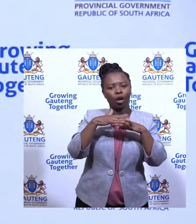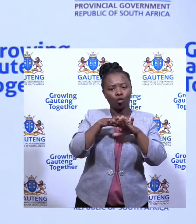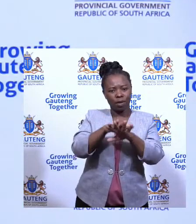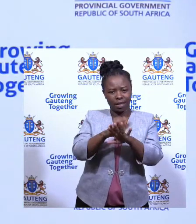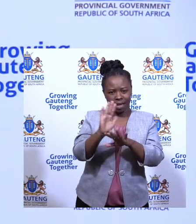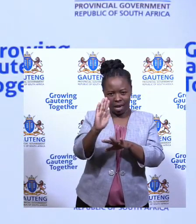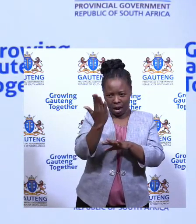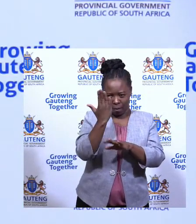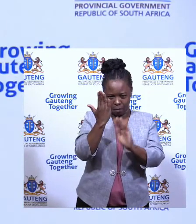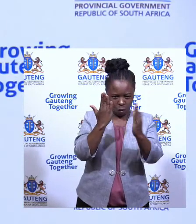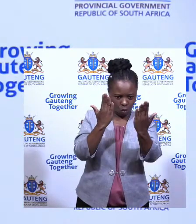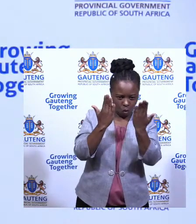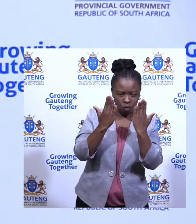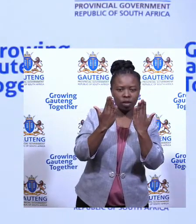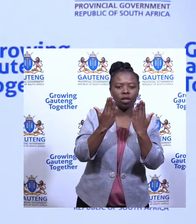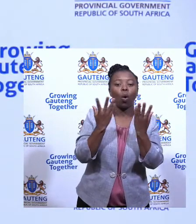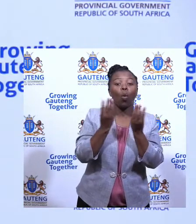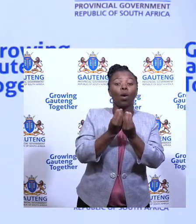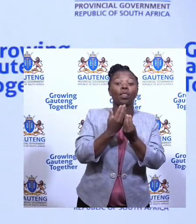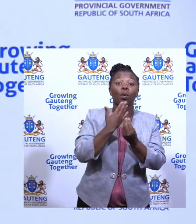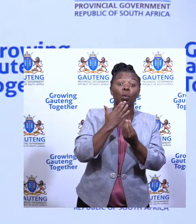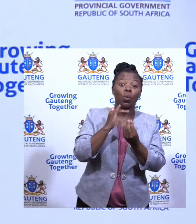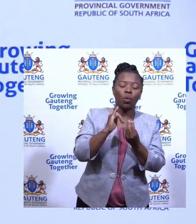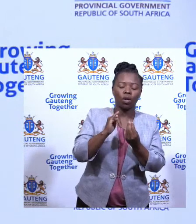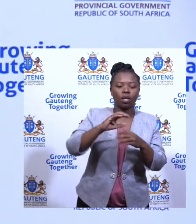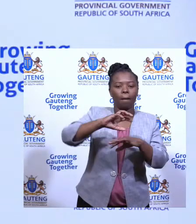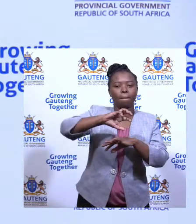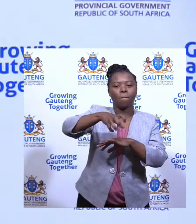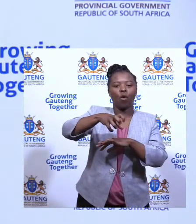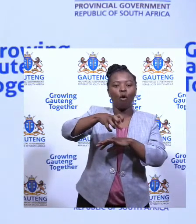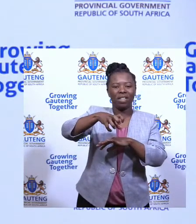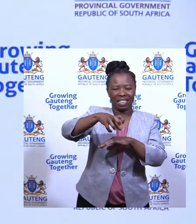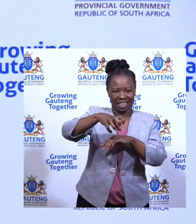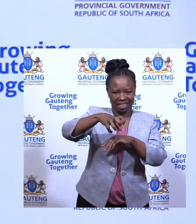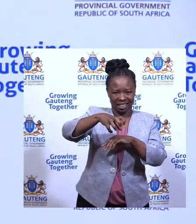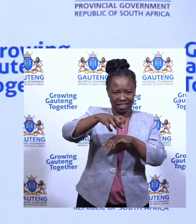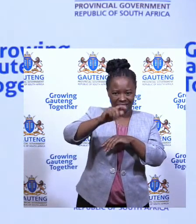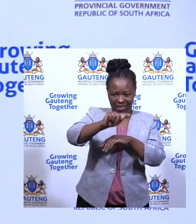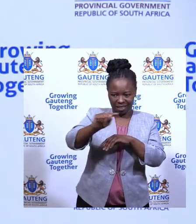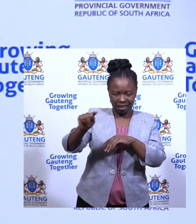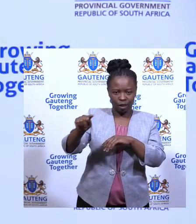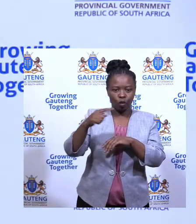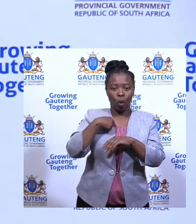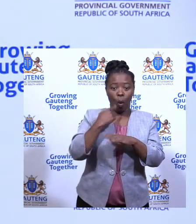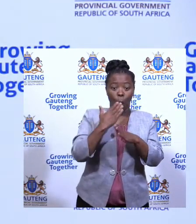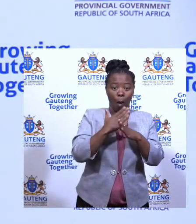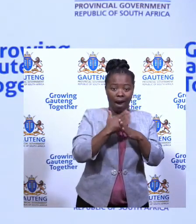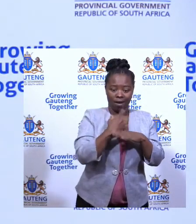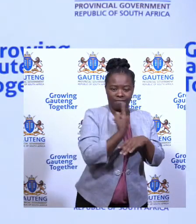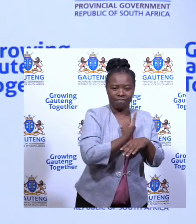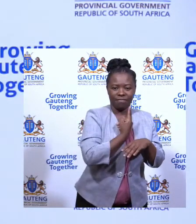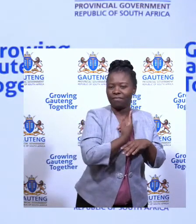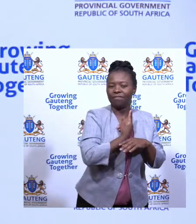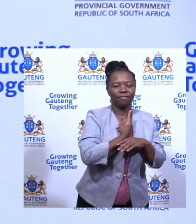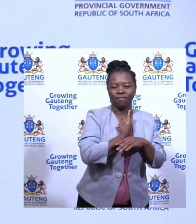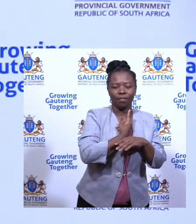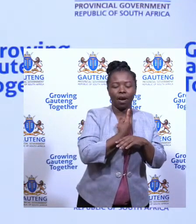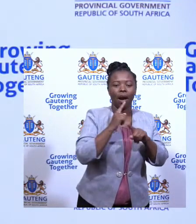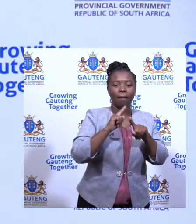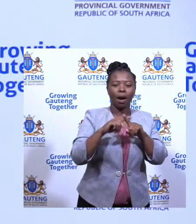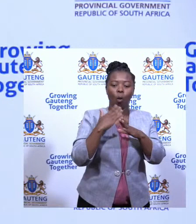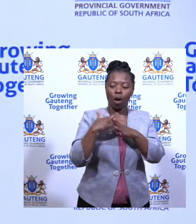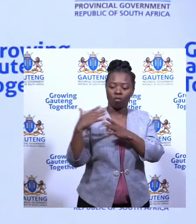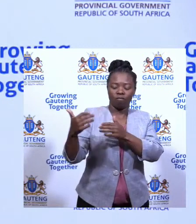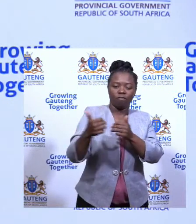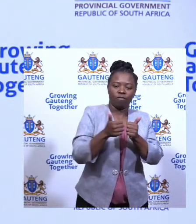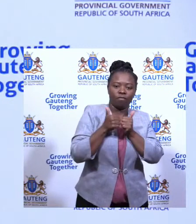approach with the provinces. We are not doing work in isolation, but we are working very closely with the